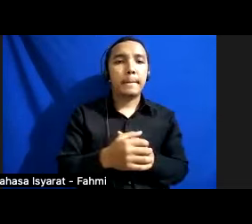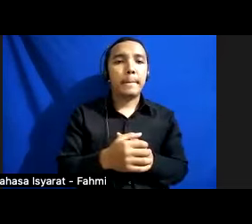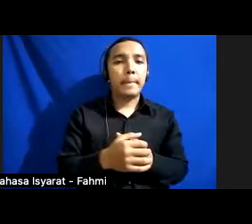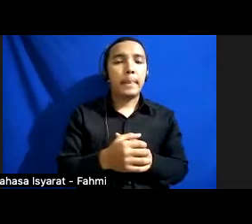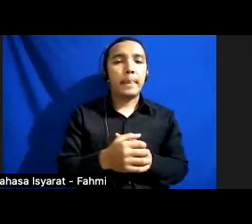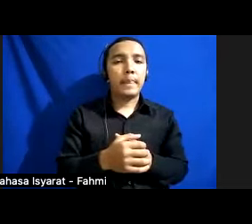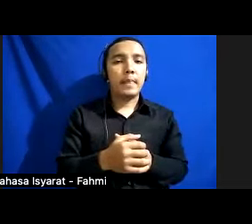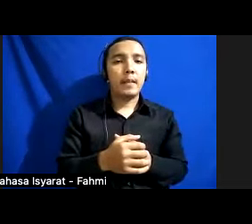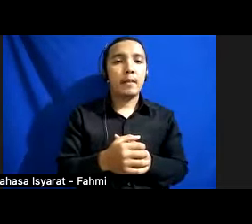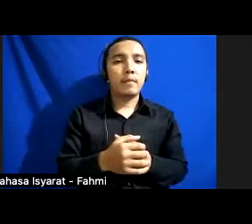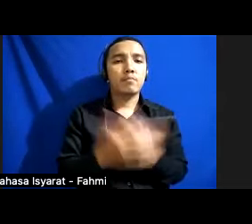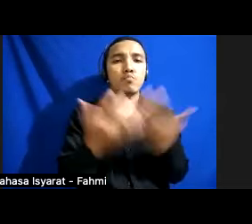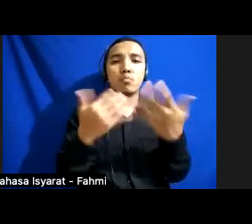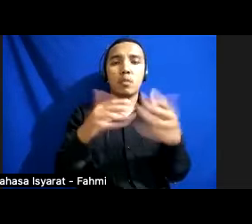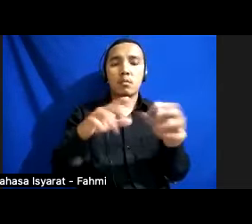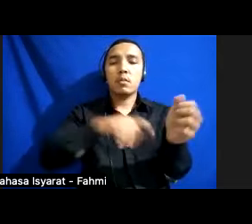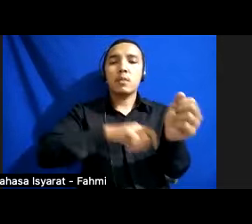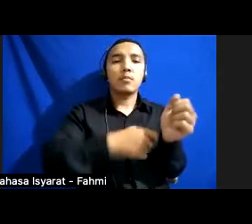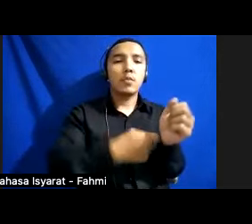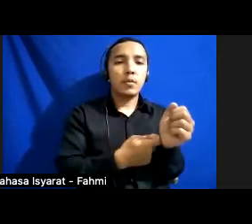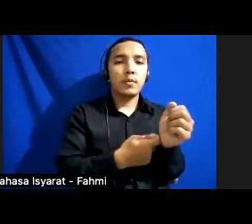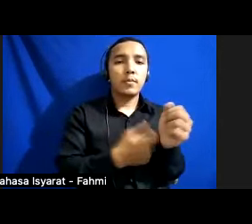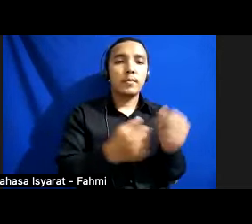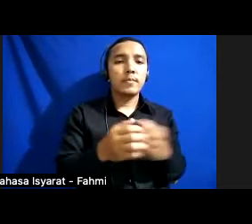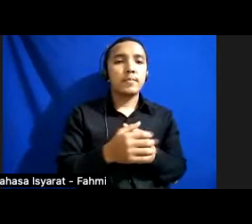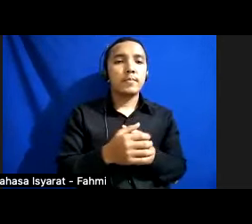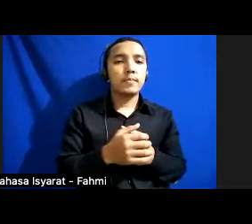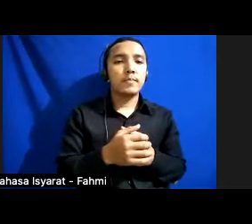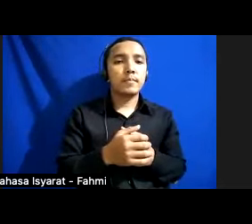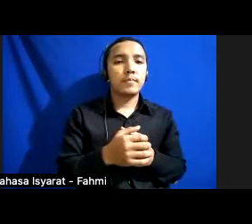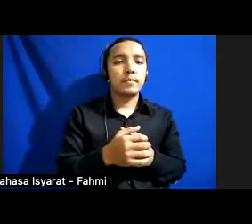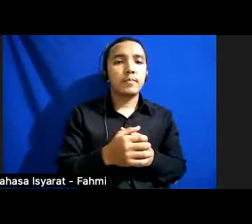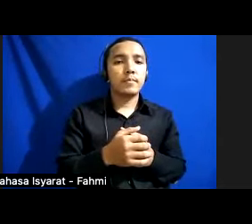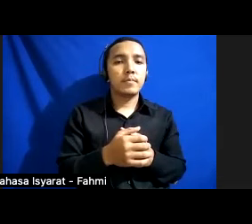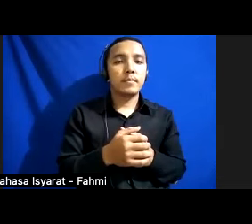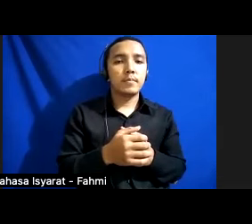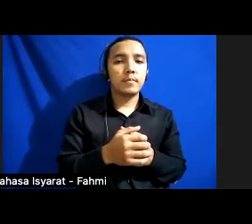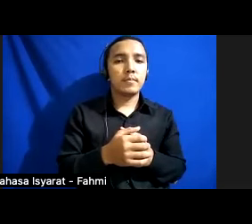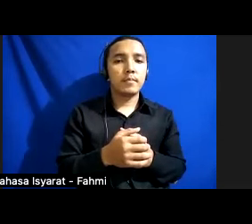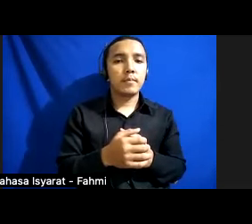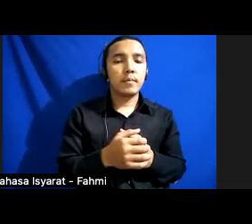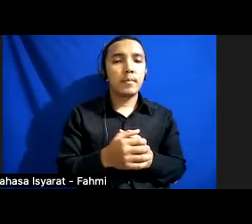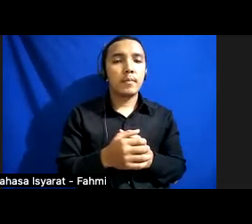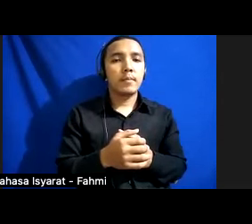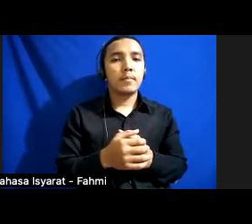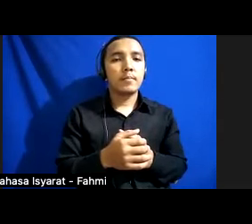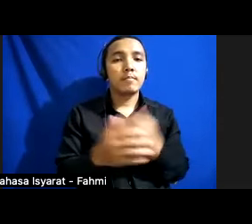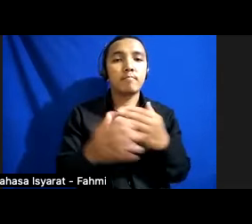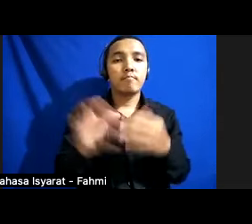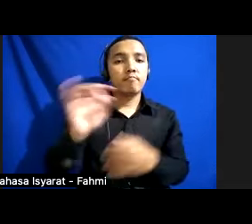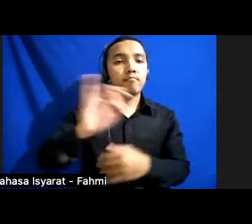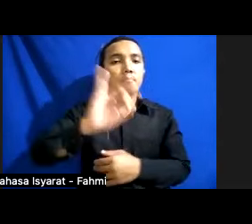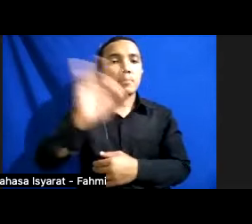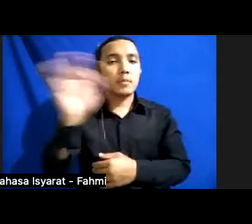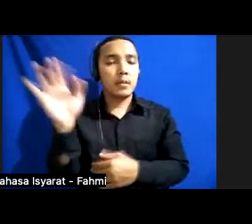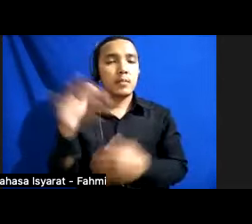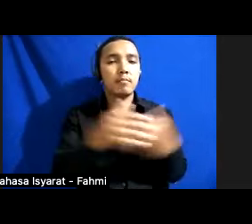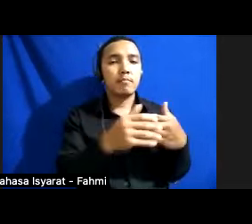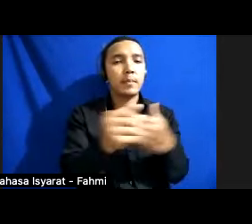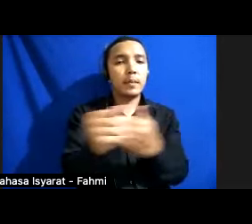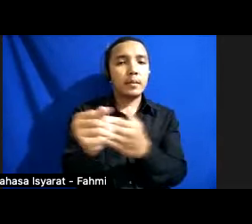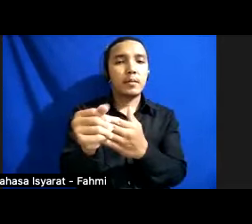team. And the representatives of Adiputro as the bus buddy manufacturer has responded to the assessment. Additionally, the